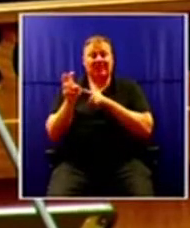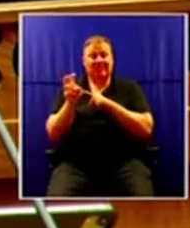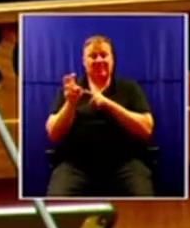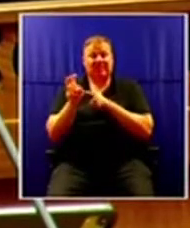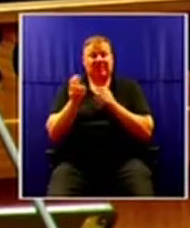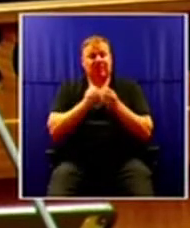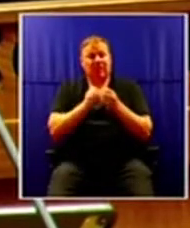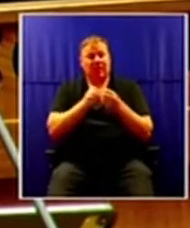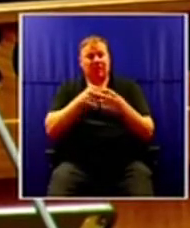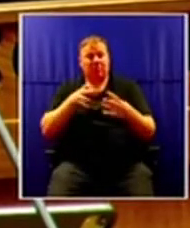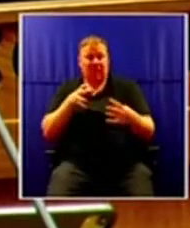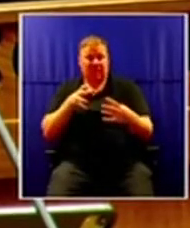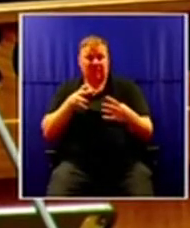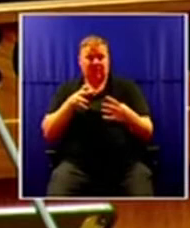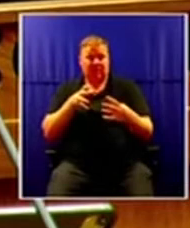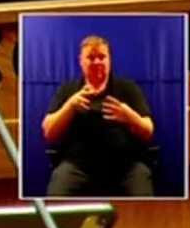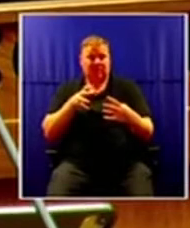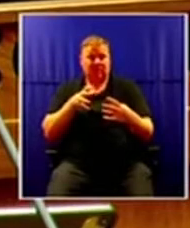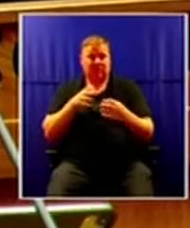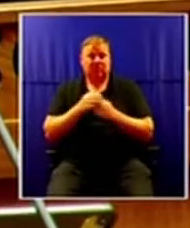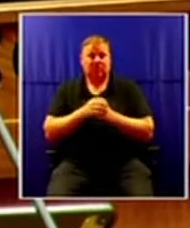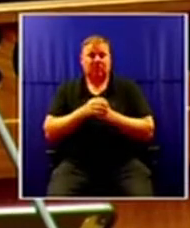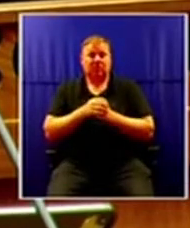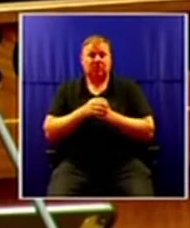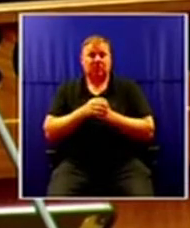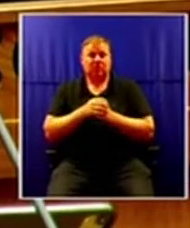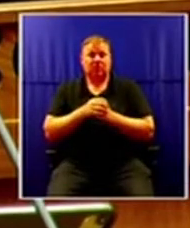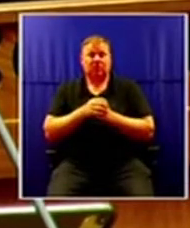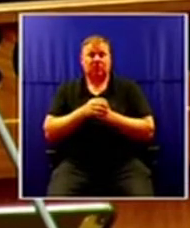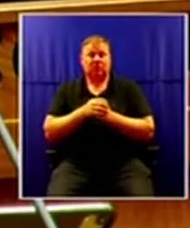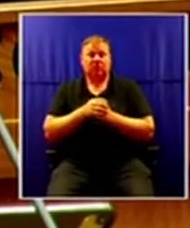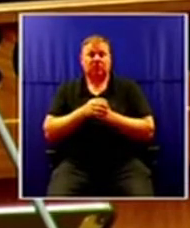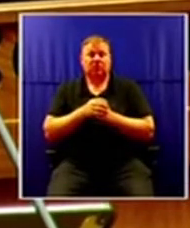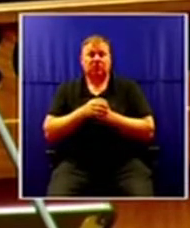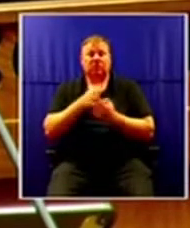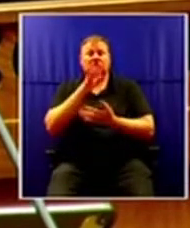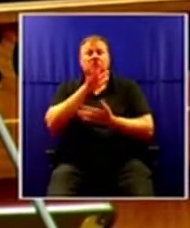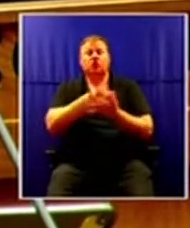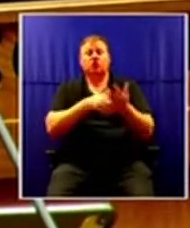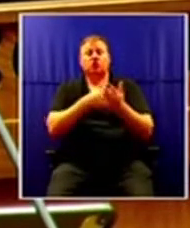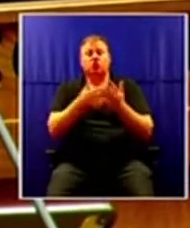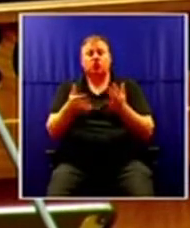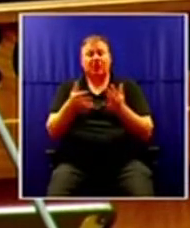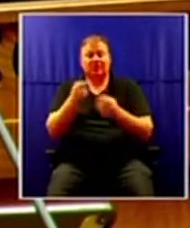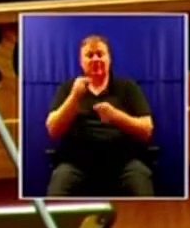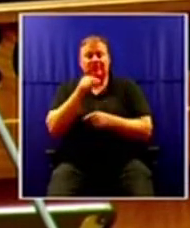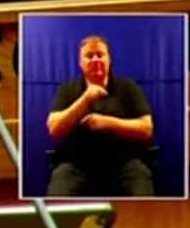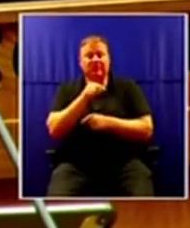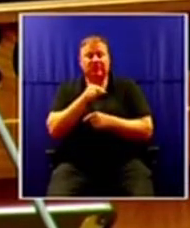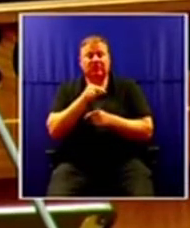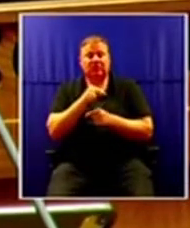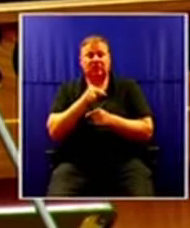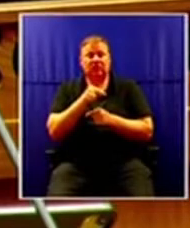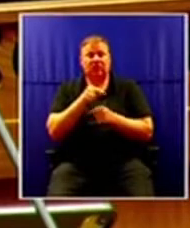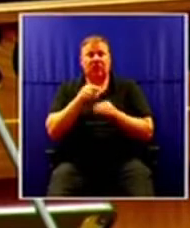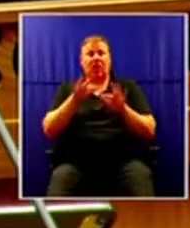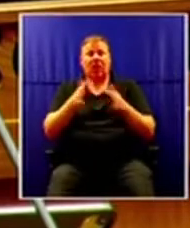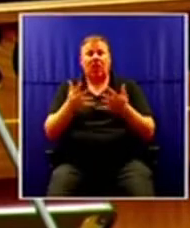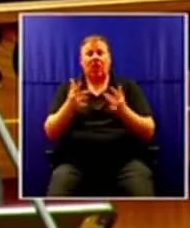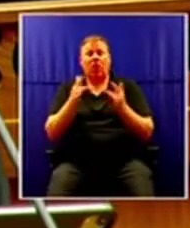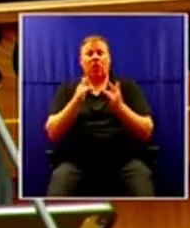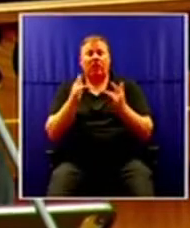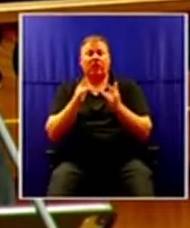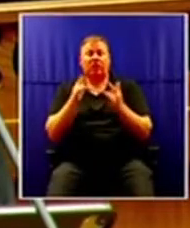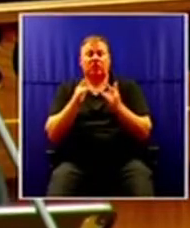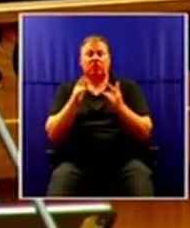and strengthening the transmission grid to facilitate the connection of